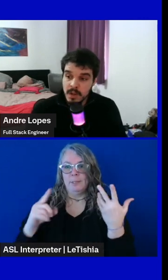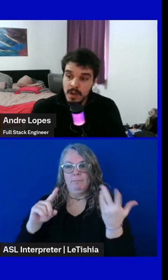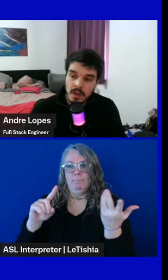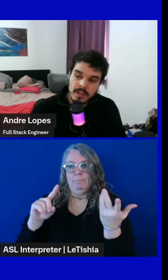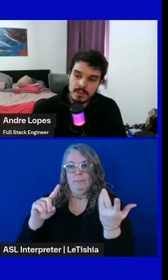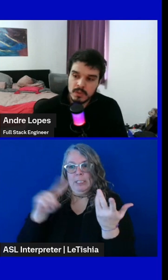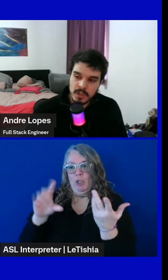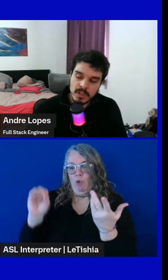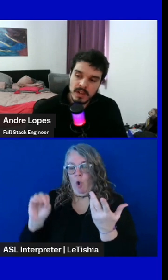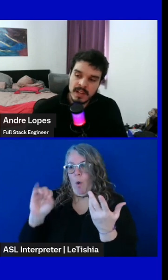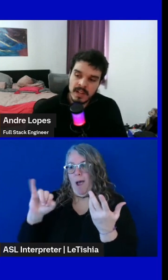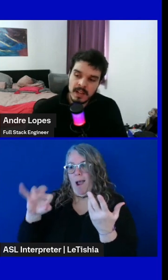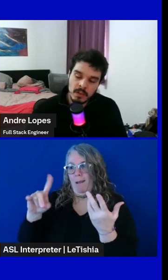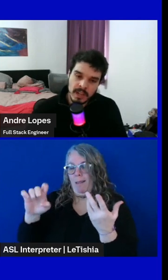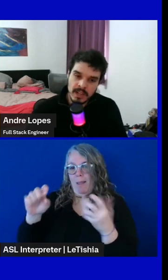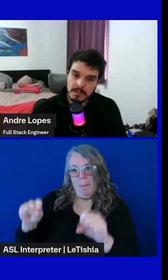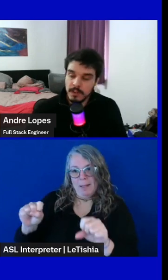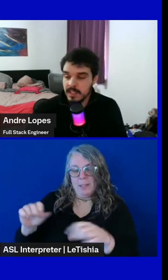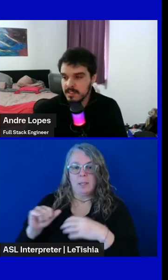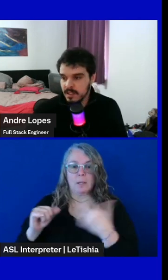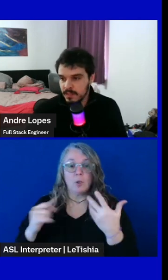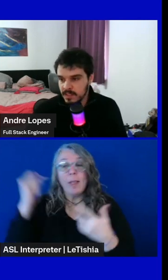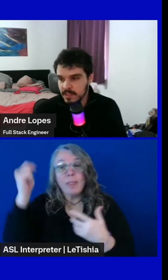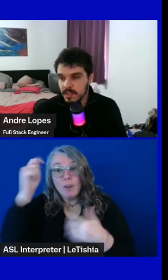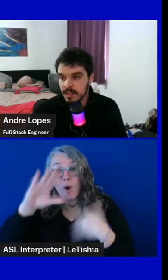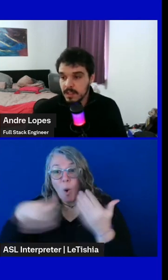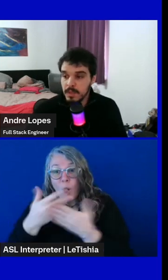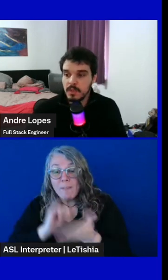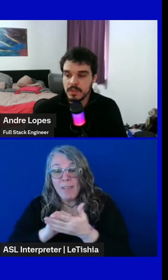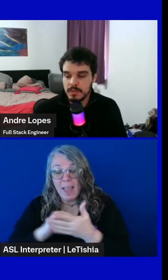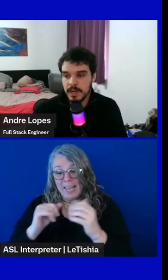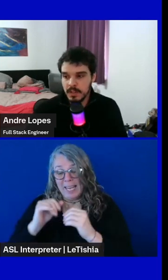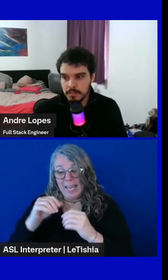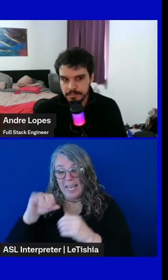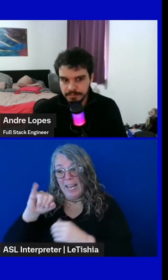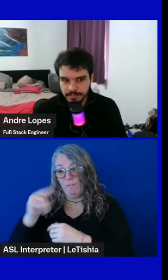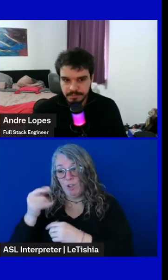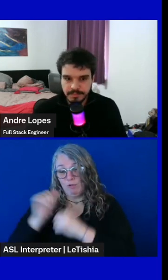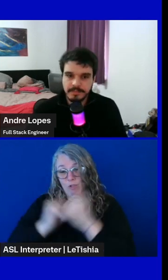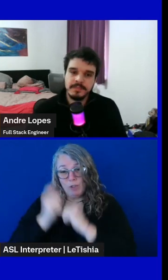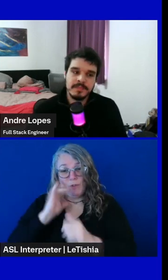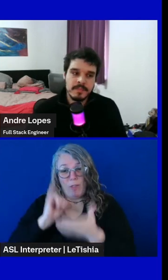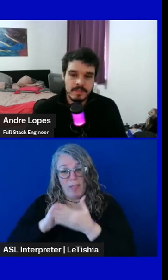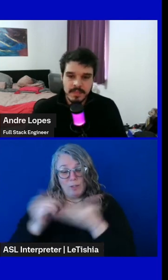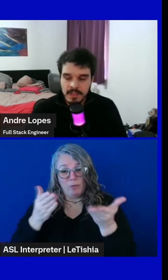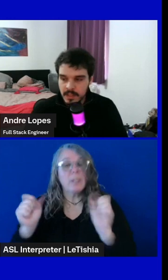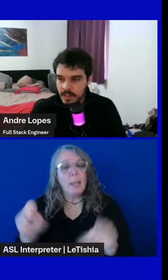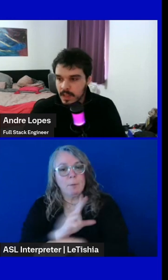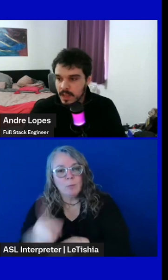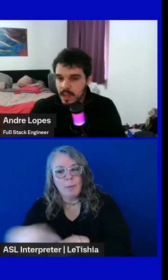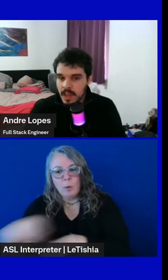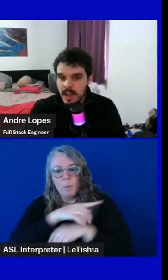theoretically, all the infrastructure allocated for that service can be used by you.